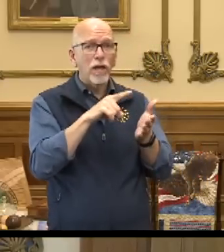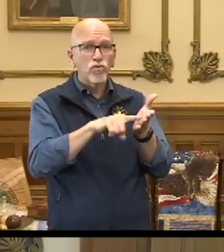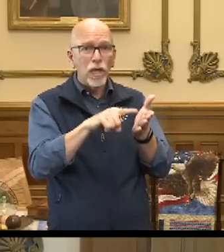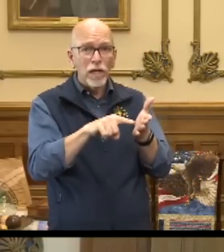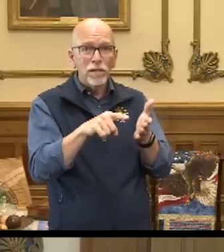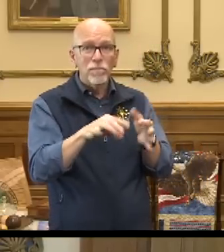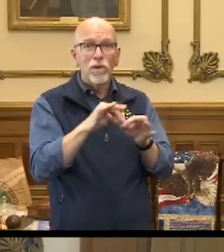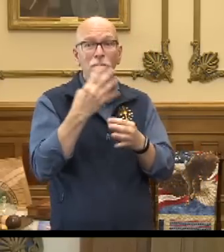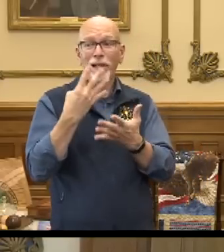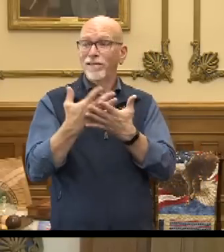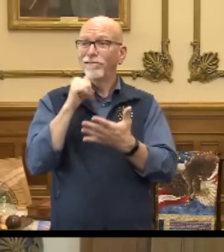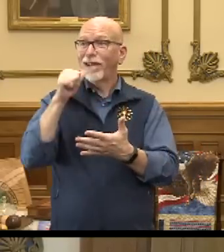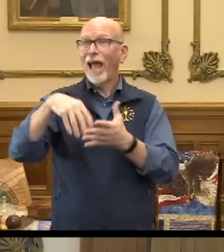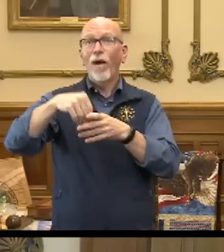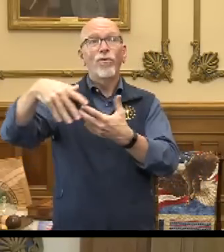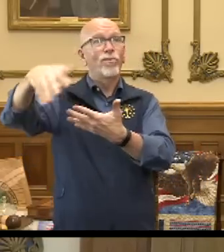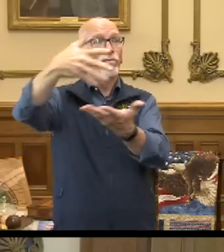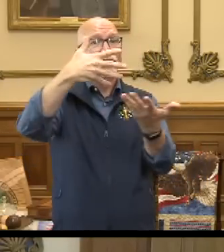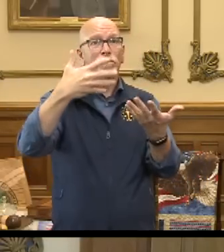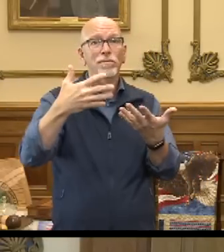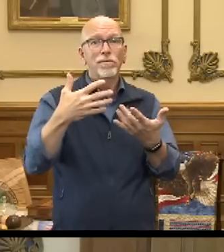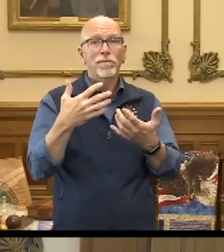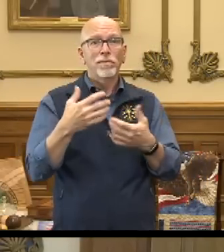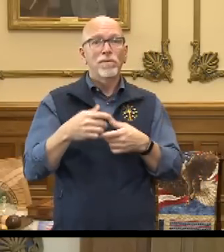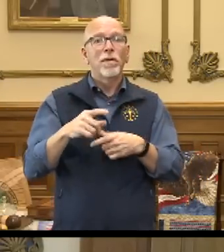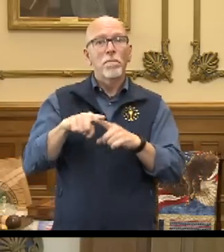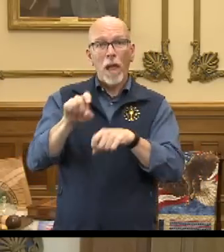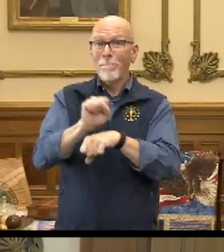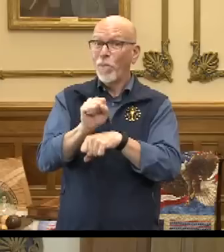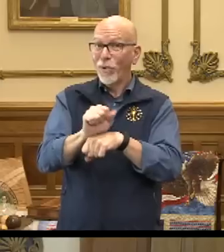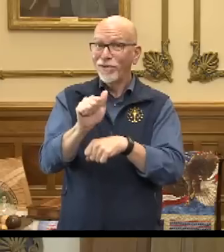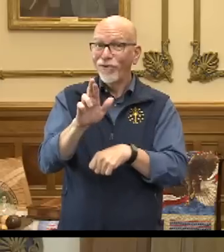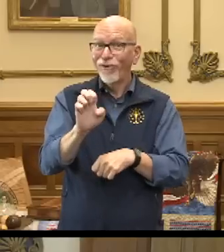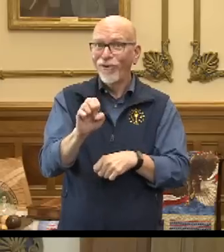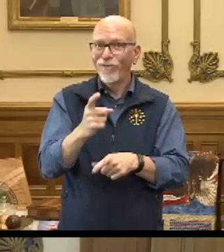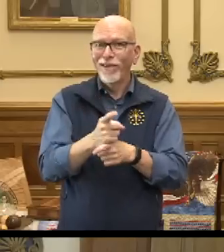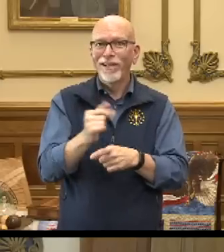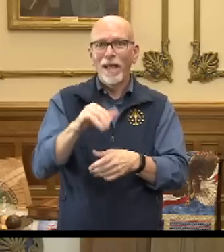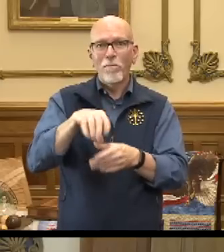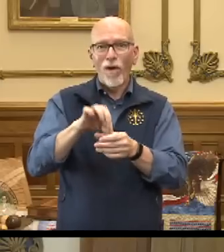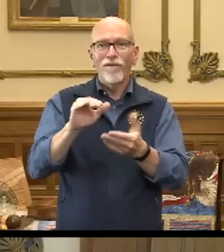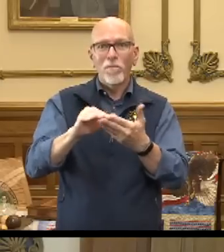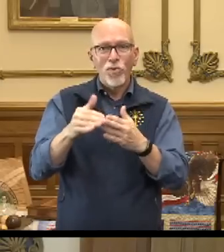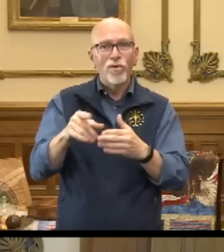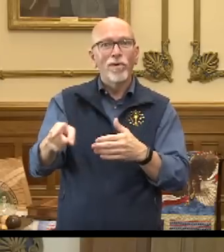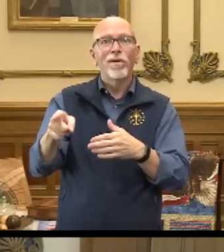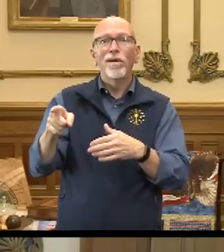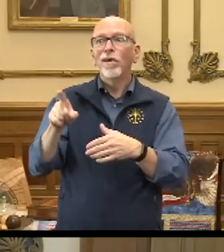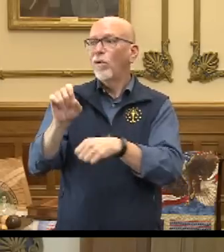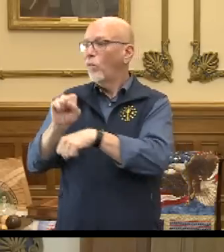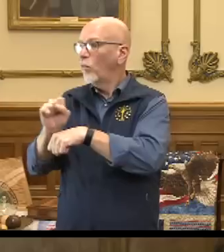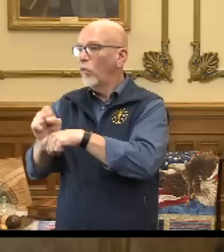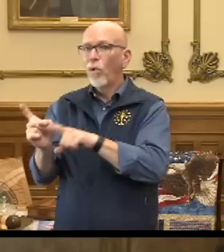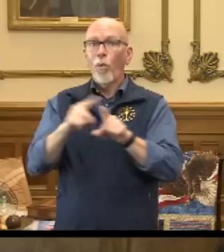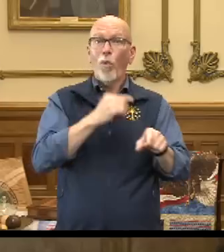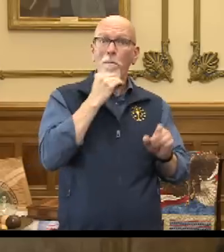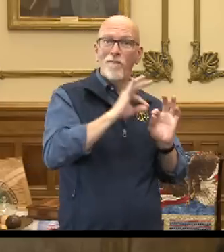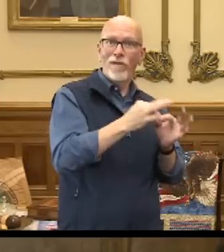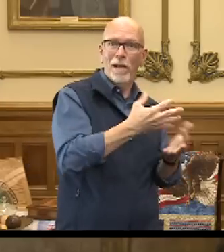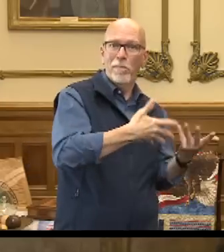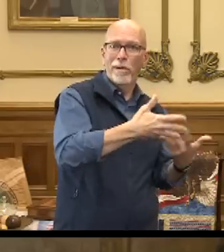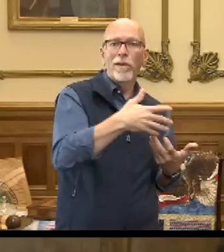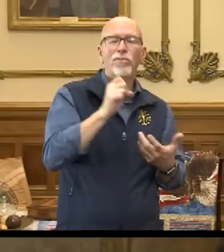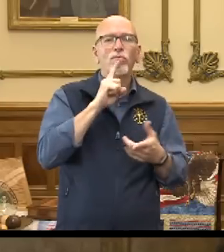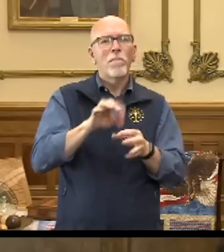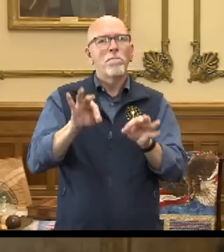out and about walking around, your employees staff, are, right? So they're a part of the community, they go home to their families. So it is really important that